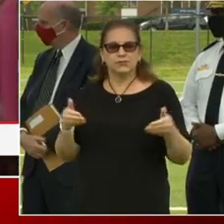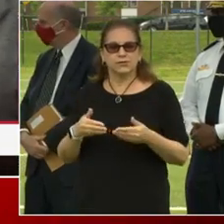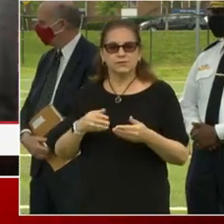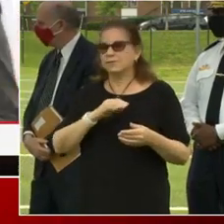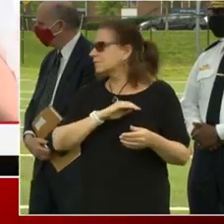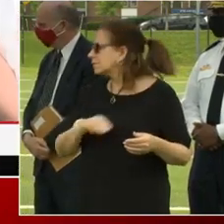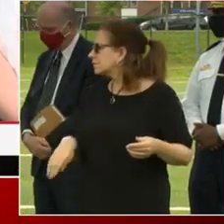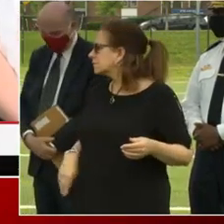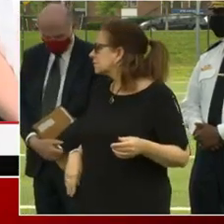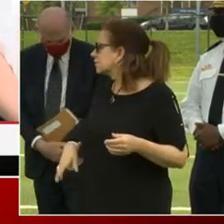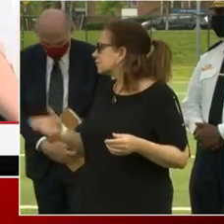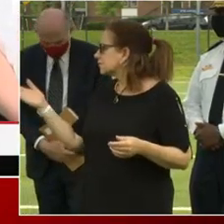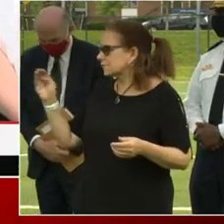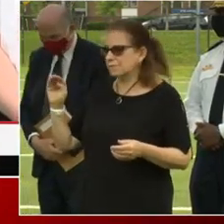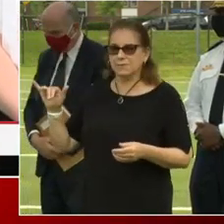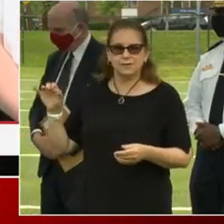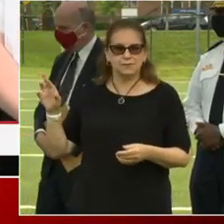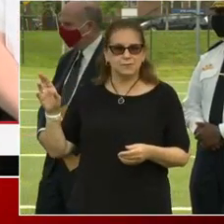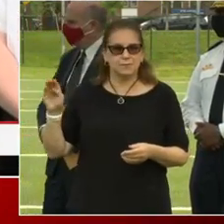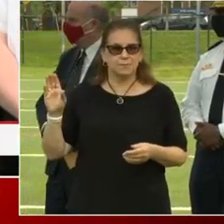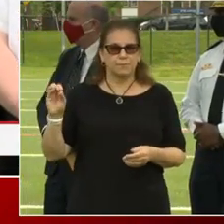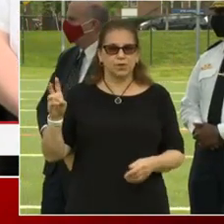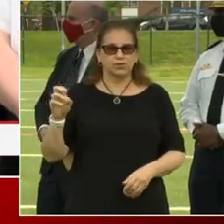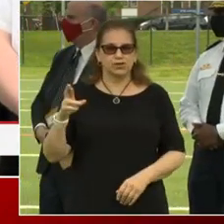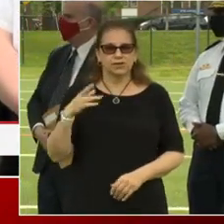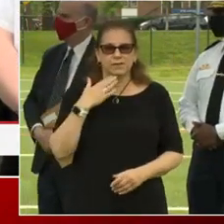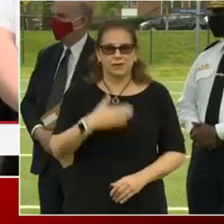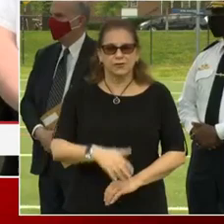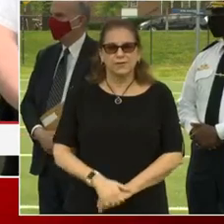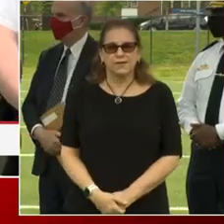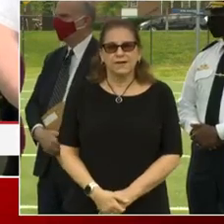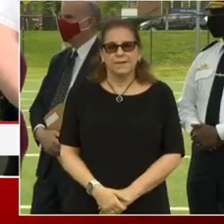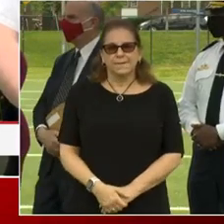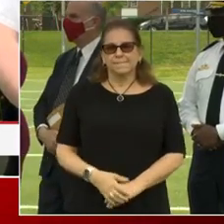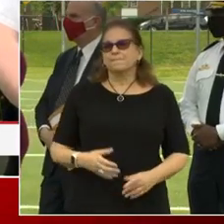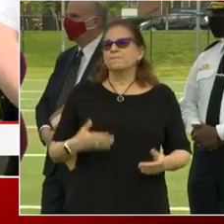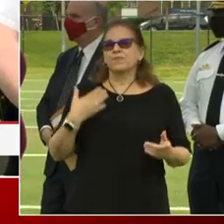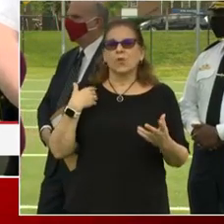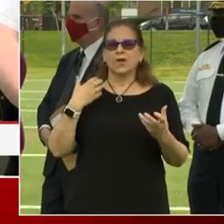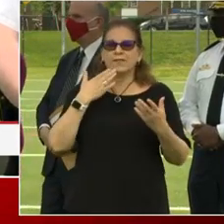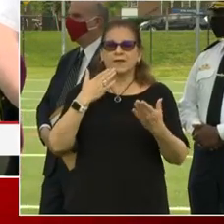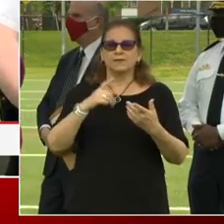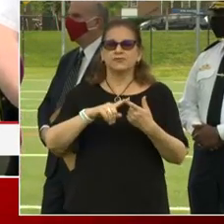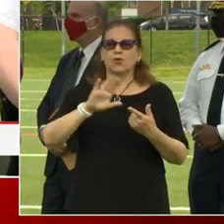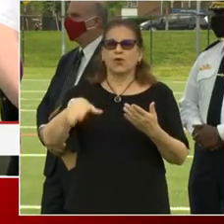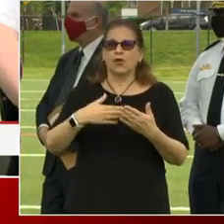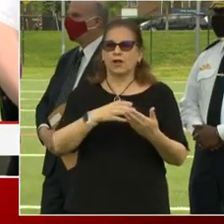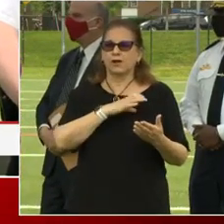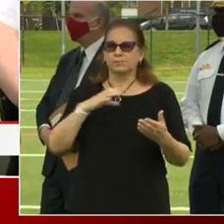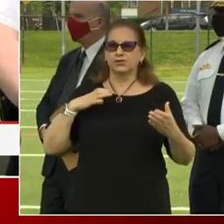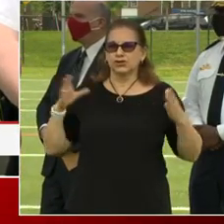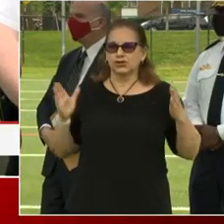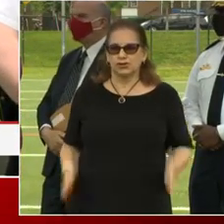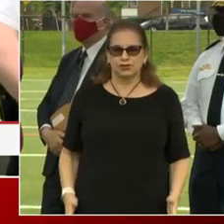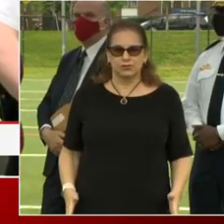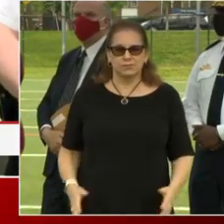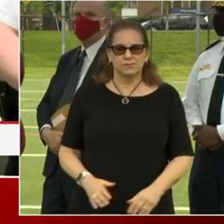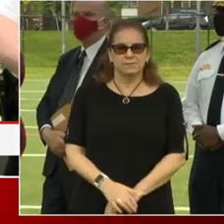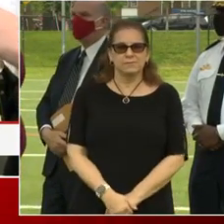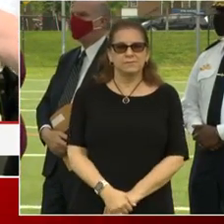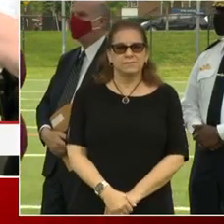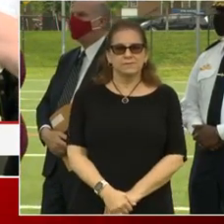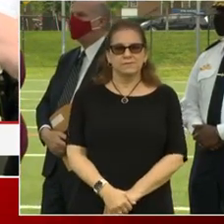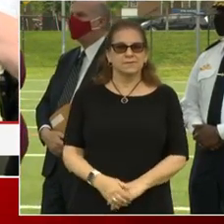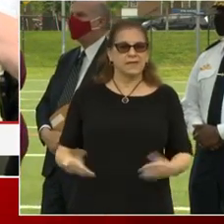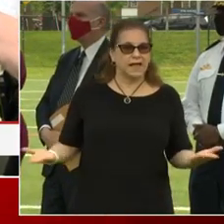you. I want to thank all of the commissioners here in Rosedale and in 5D and all across the